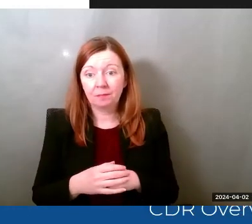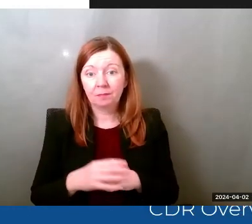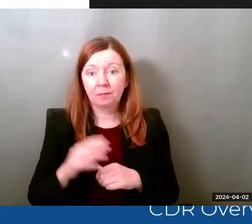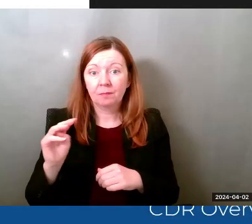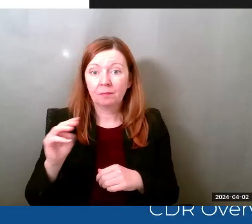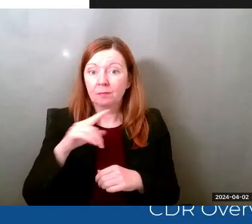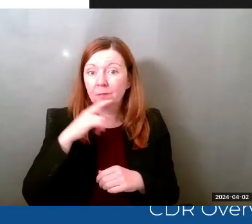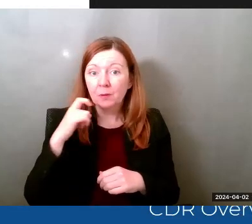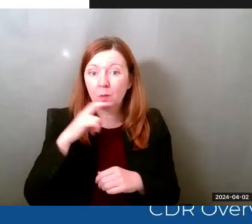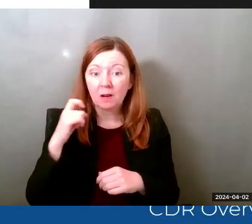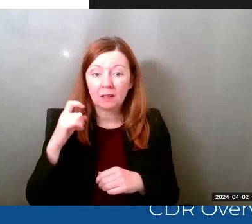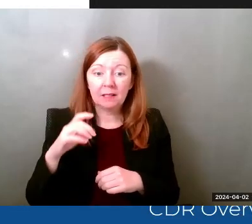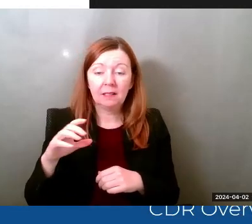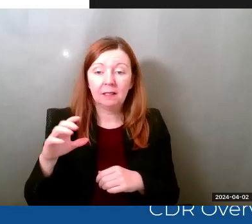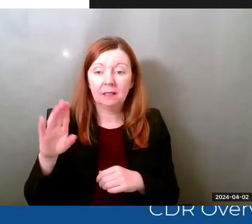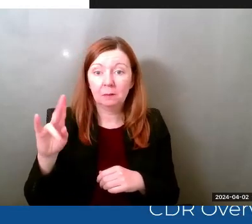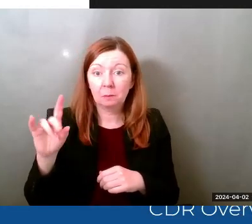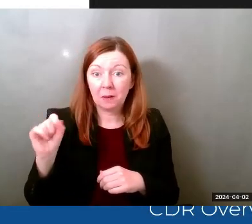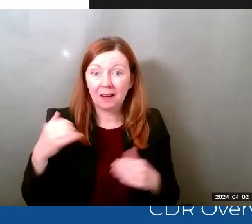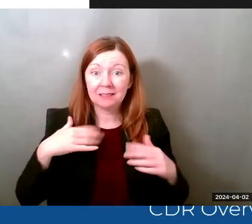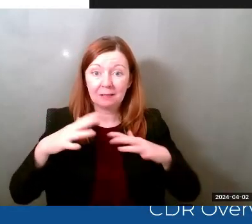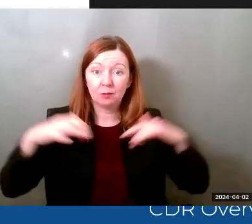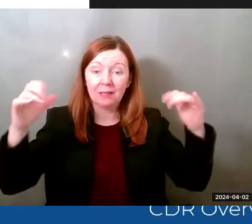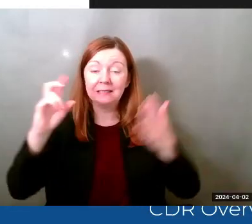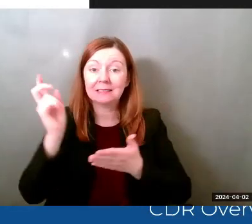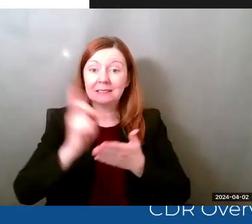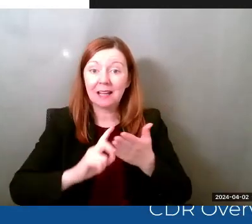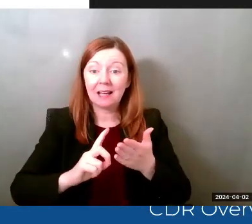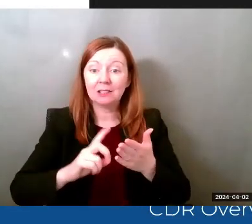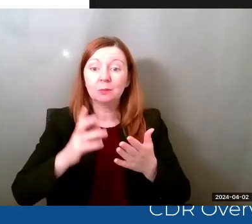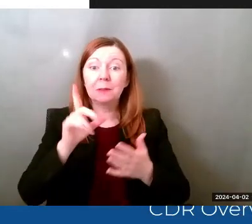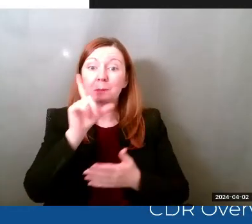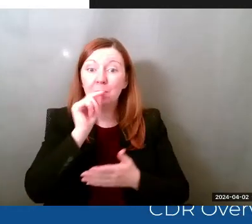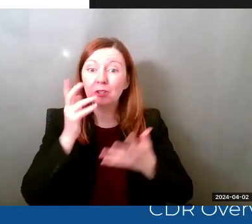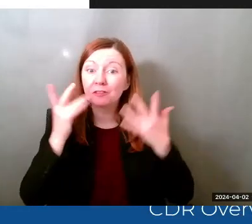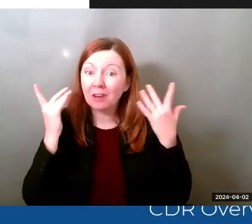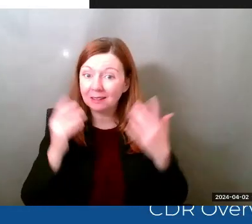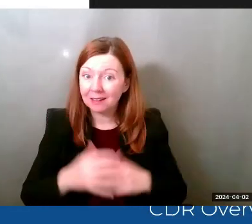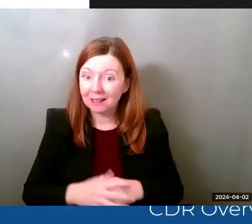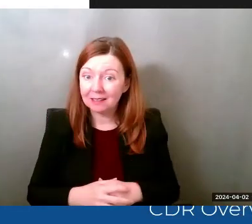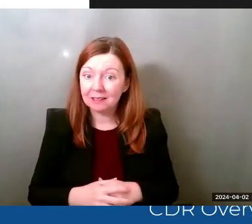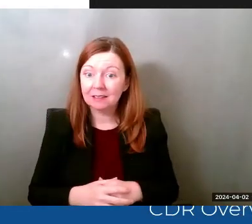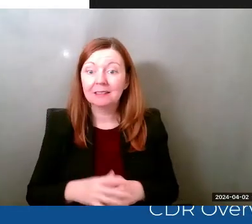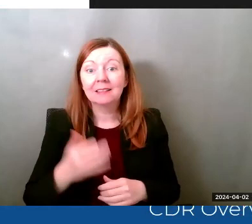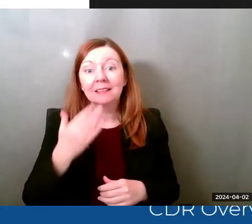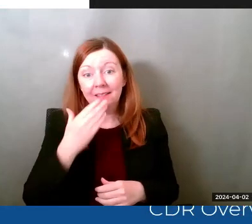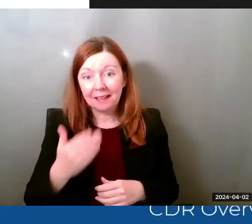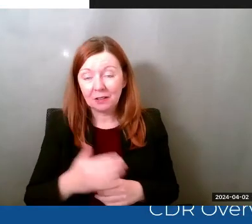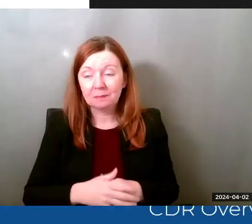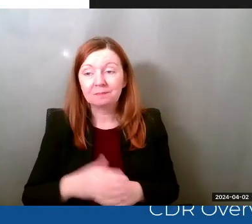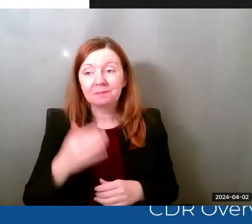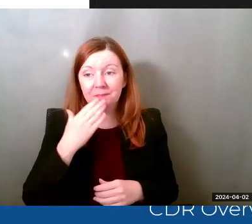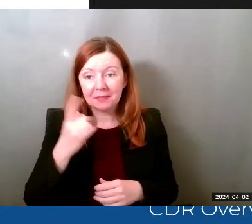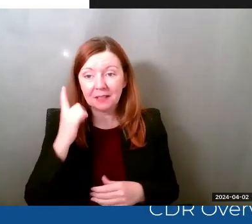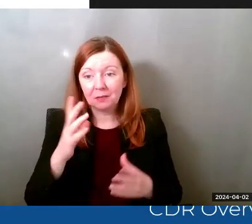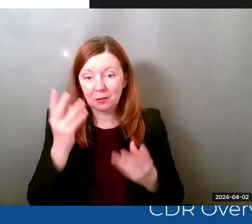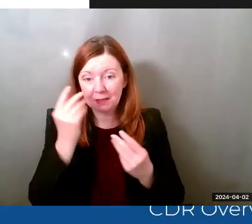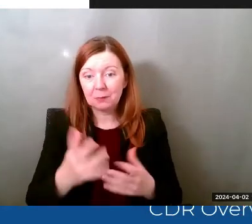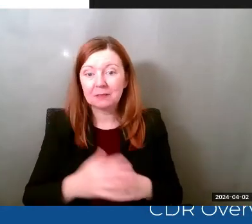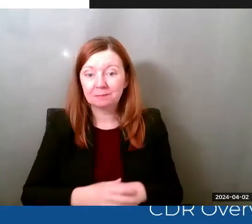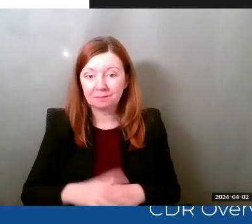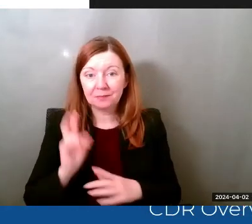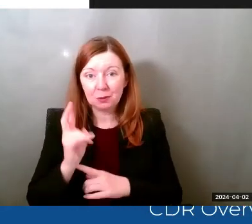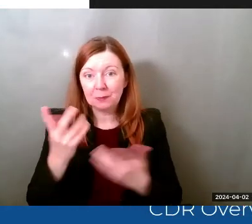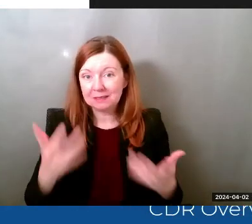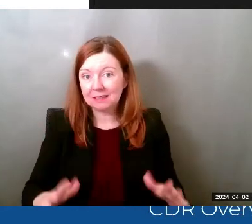Milwaukee Bucks have an arena that was designed to be bird friendly. All right, thank you for your 2 minutes